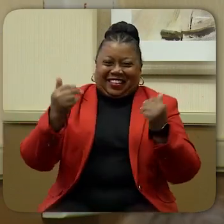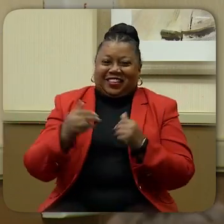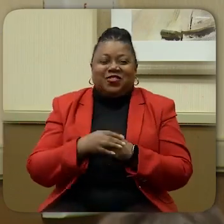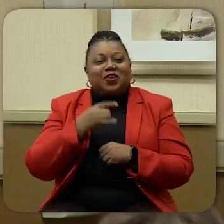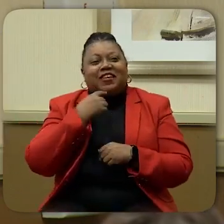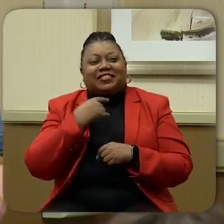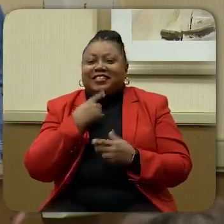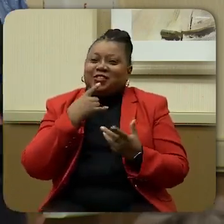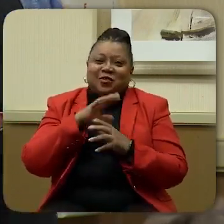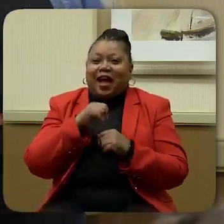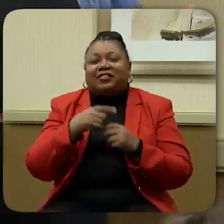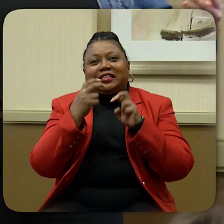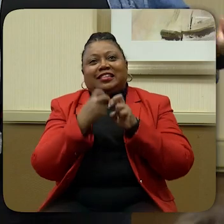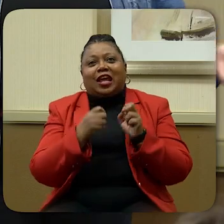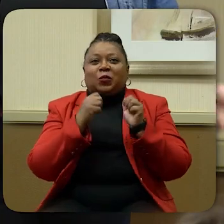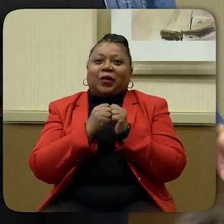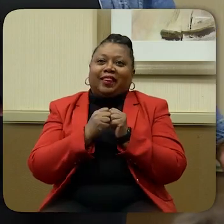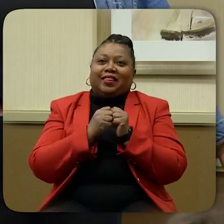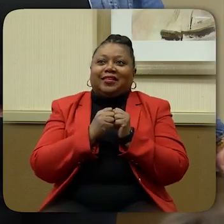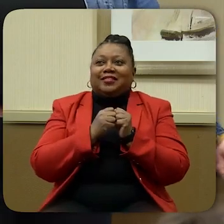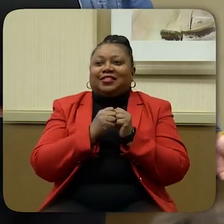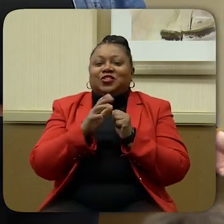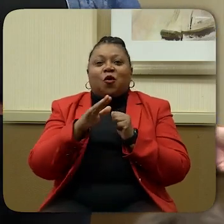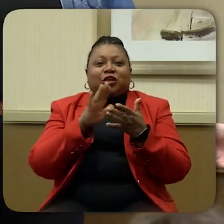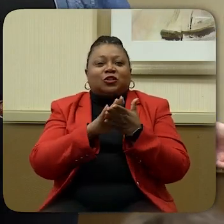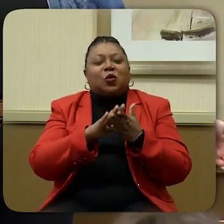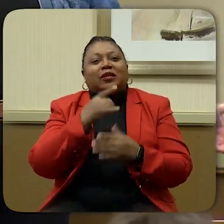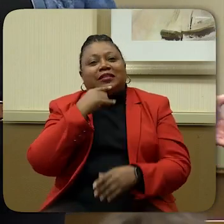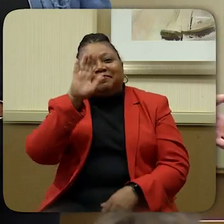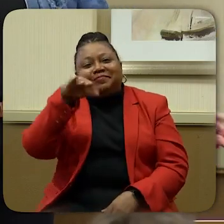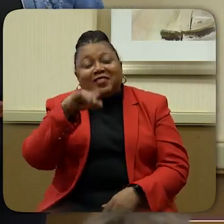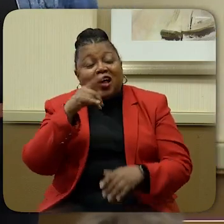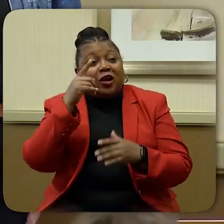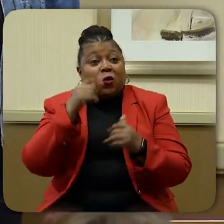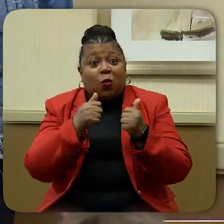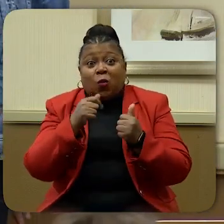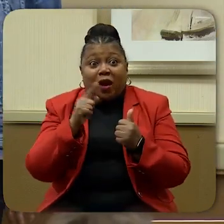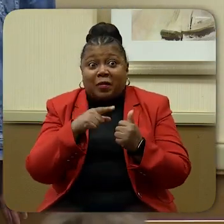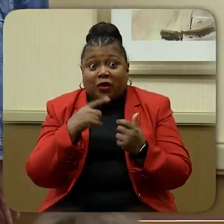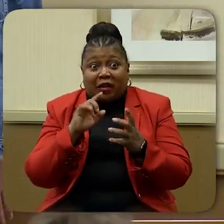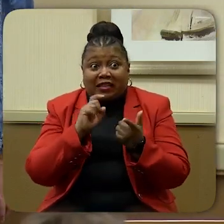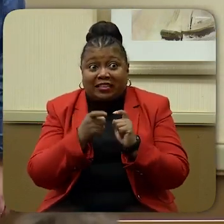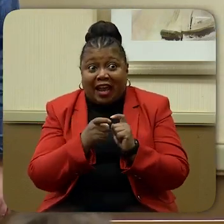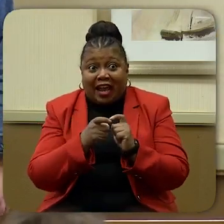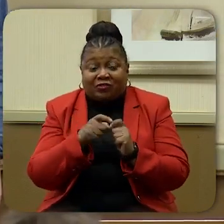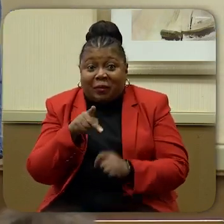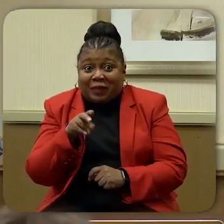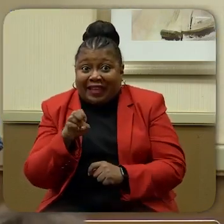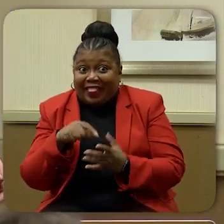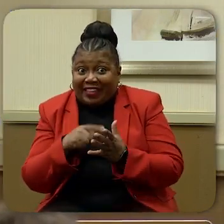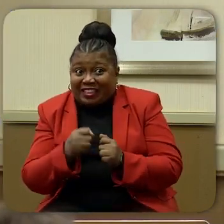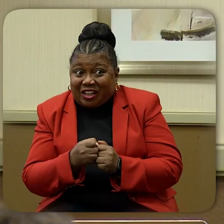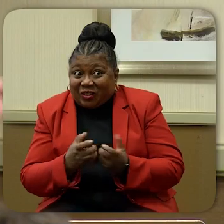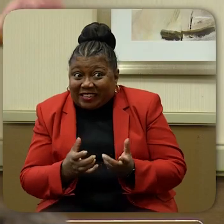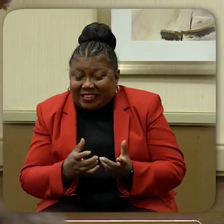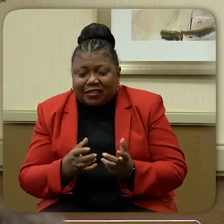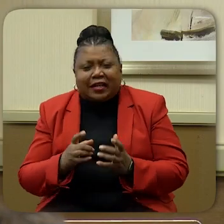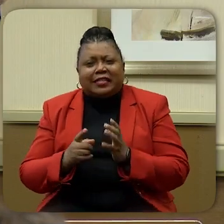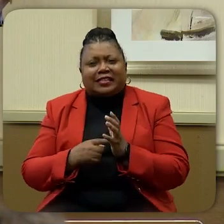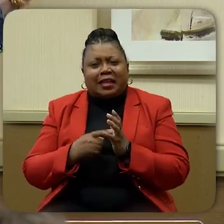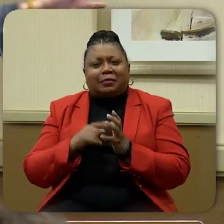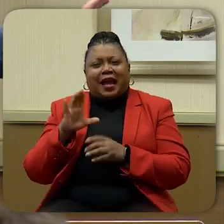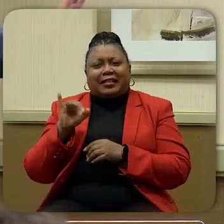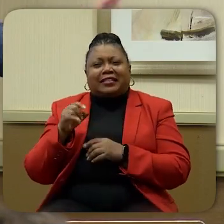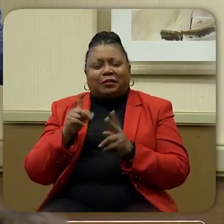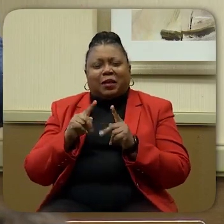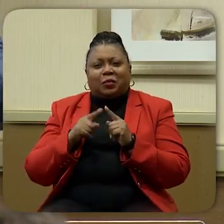you don't have to sit down with your school and say, where am I going to change for PE this year? Sometimes cis